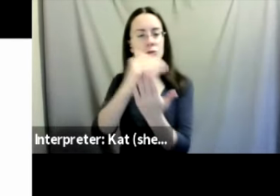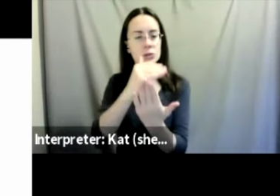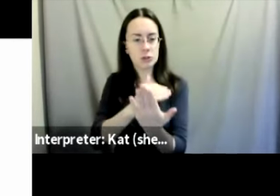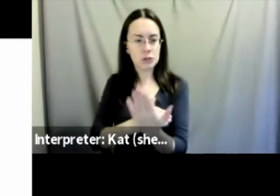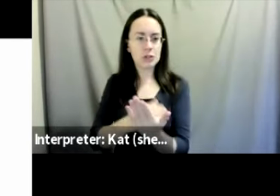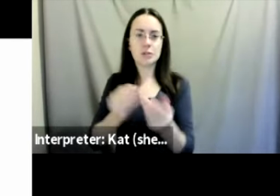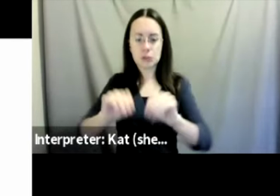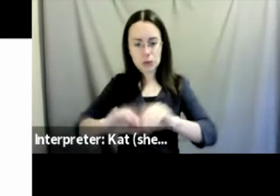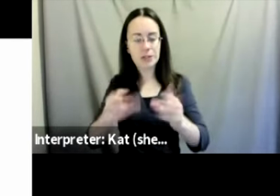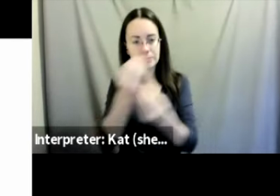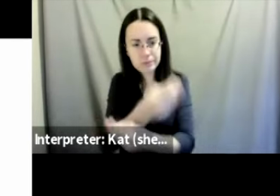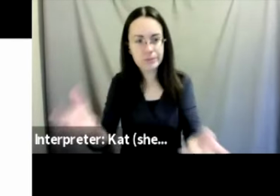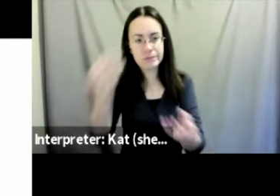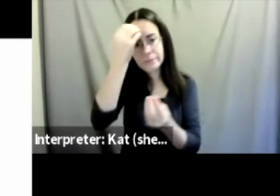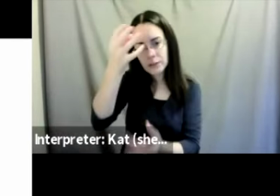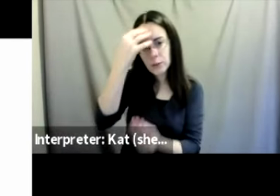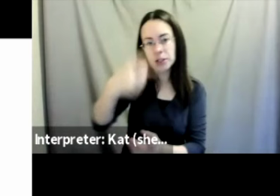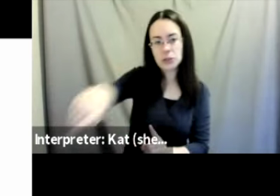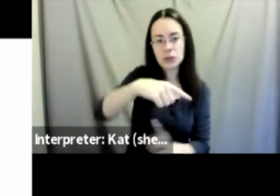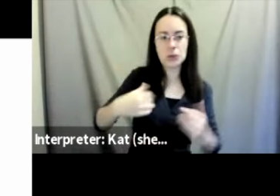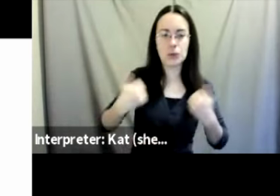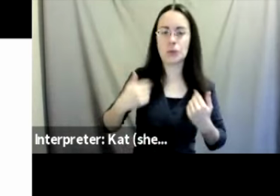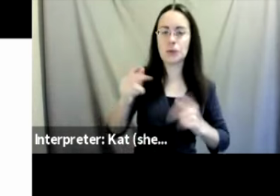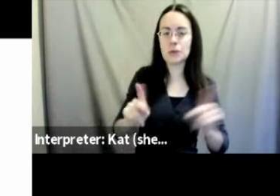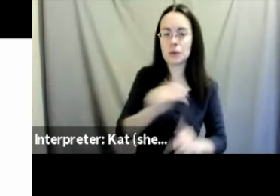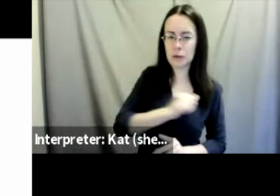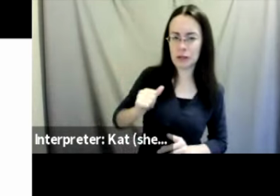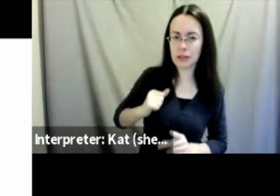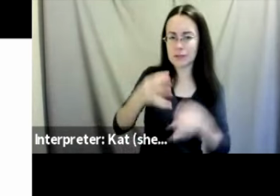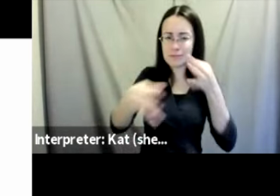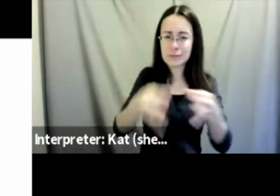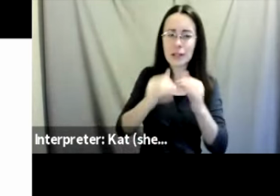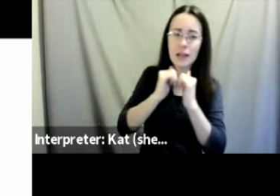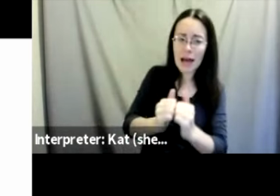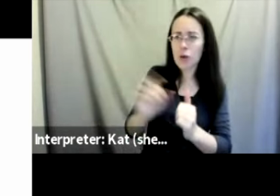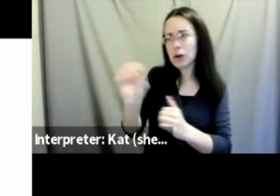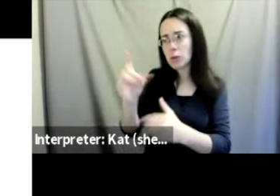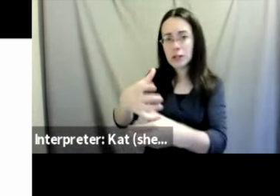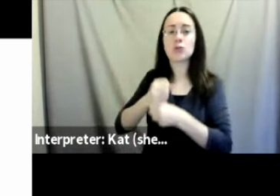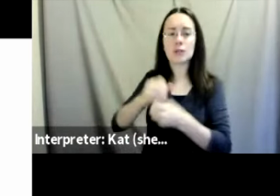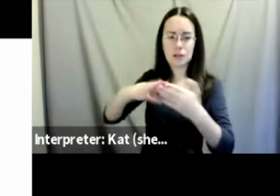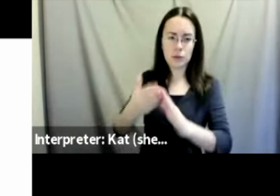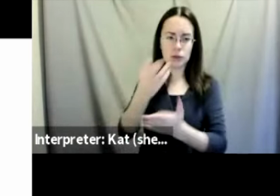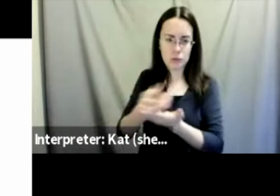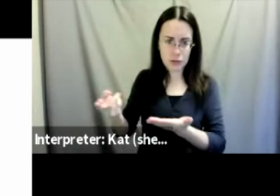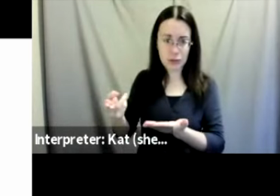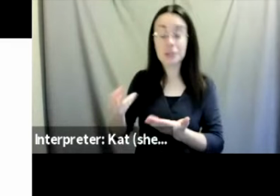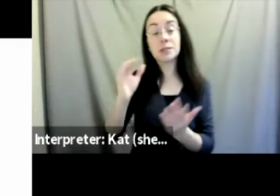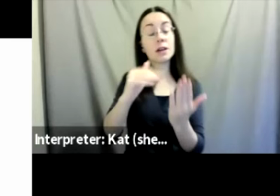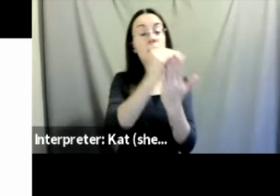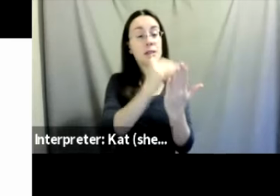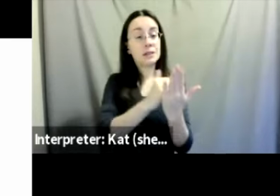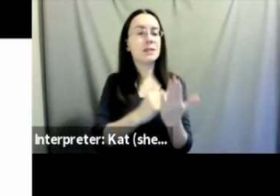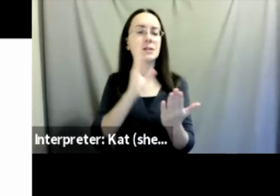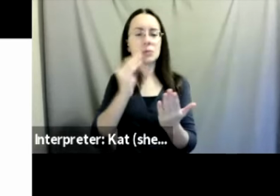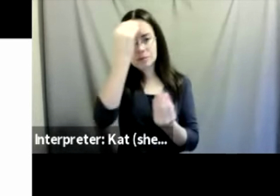about how and where they can access community resources. This will also be shared with schools and youth serving organizations to give to young